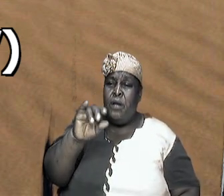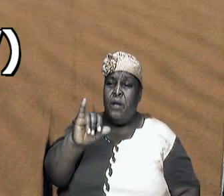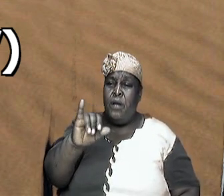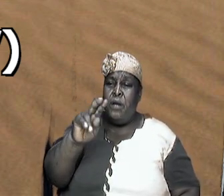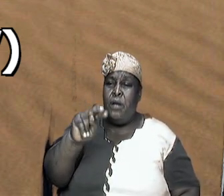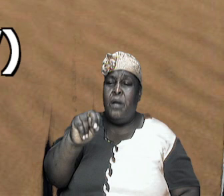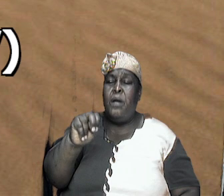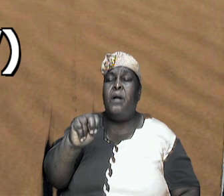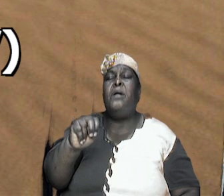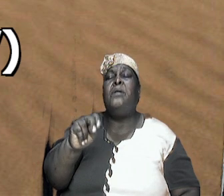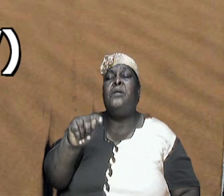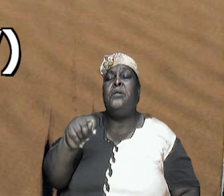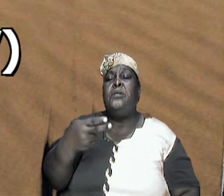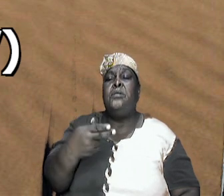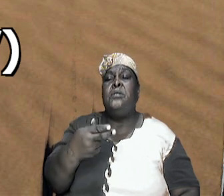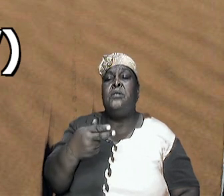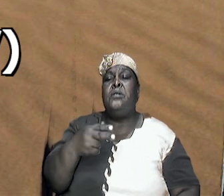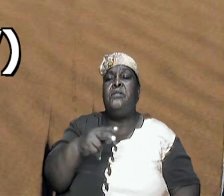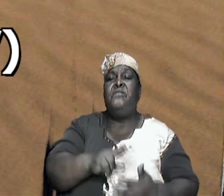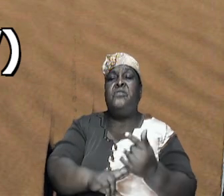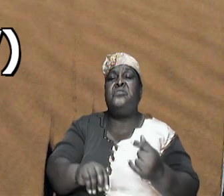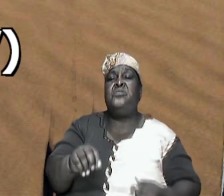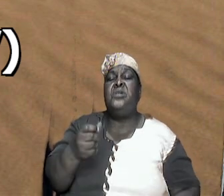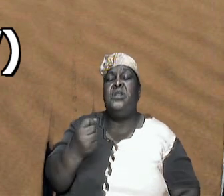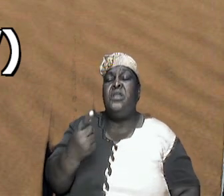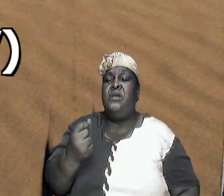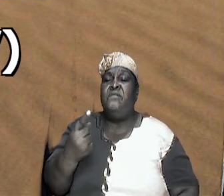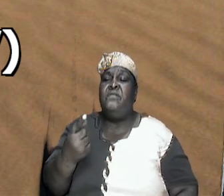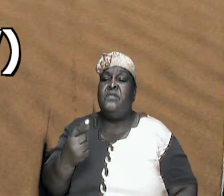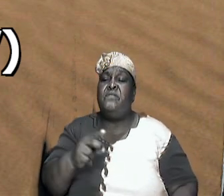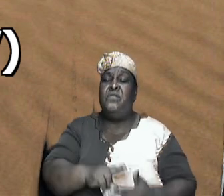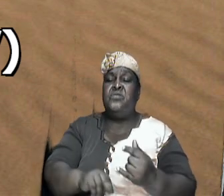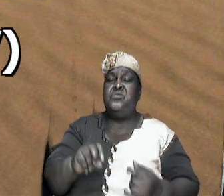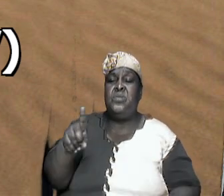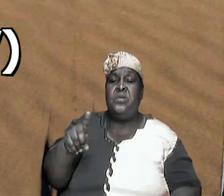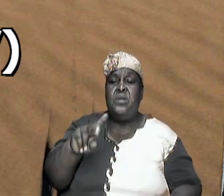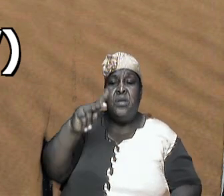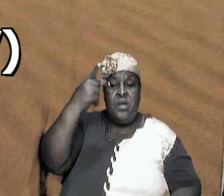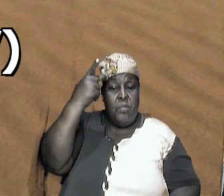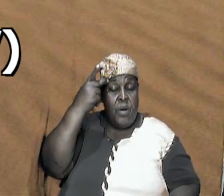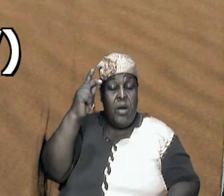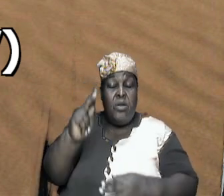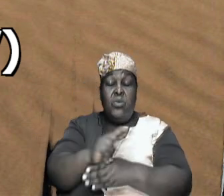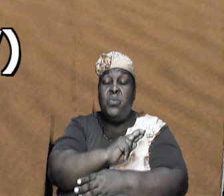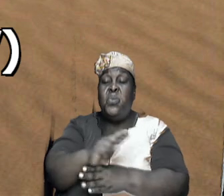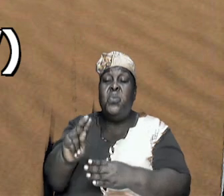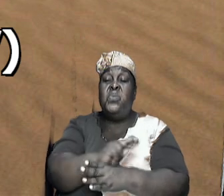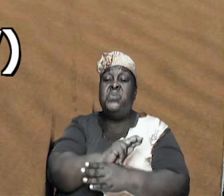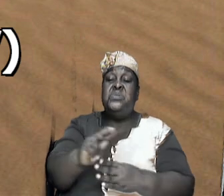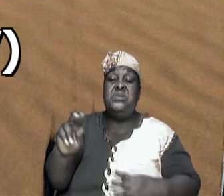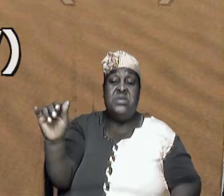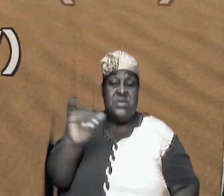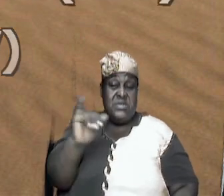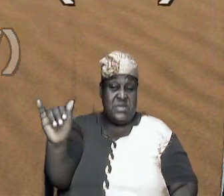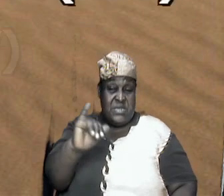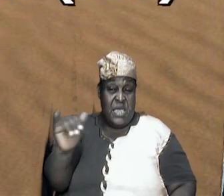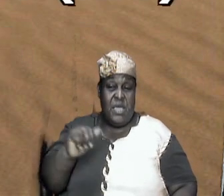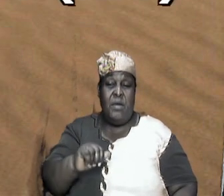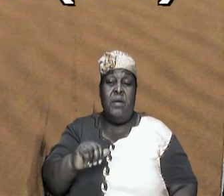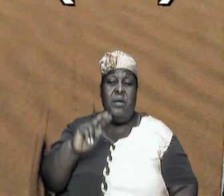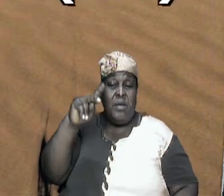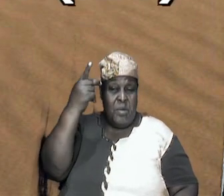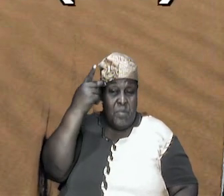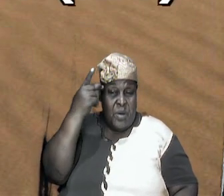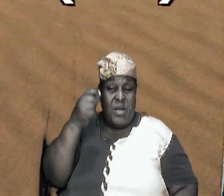verse 1, we see Paul using the same terminology. Paul says